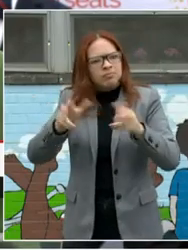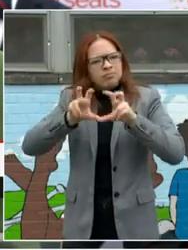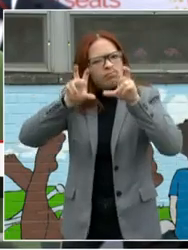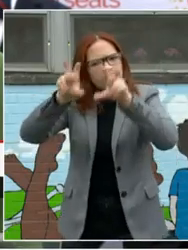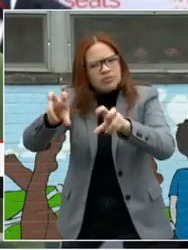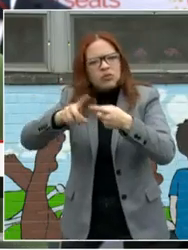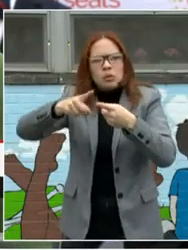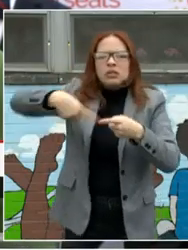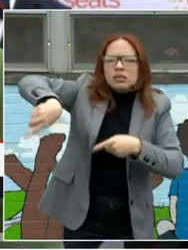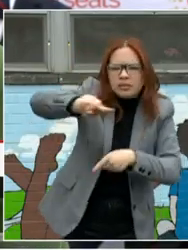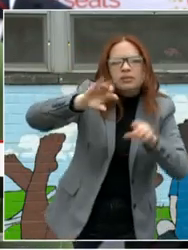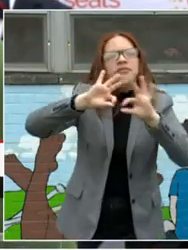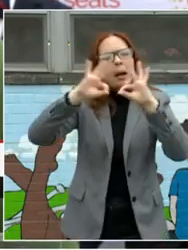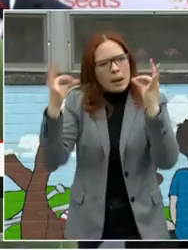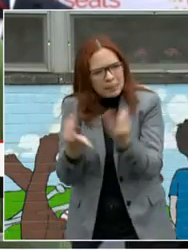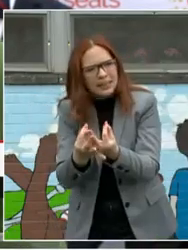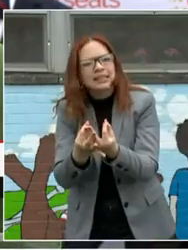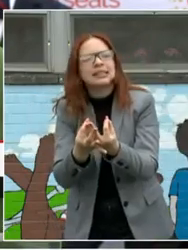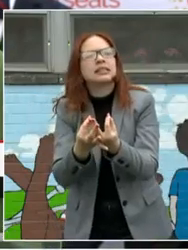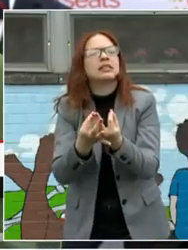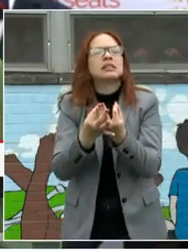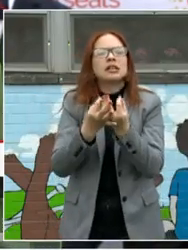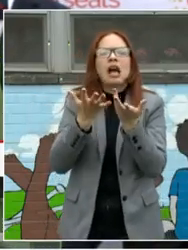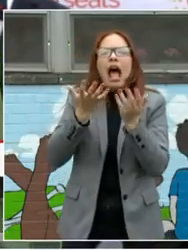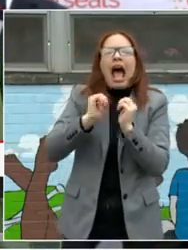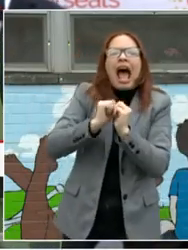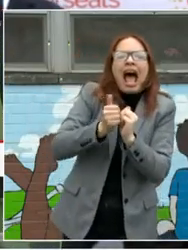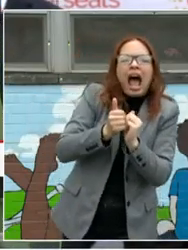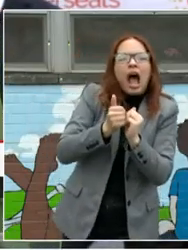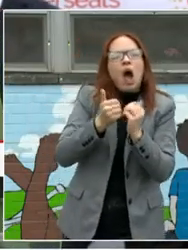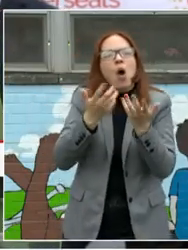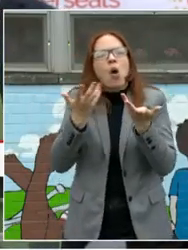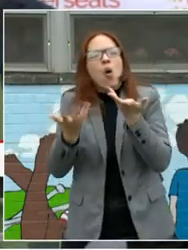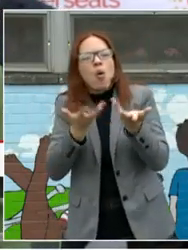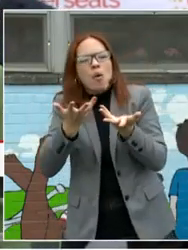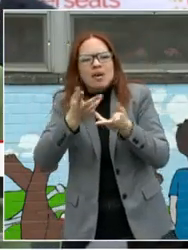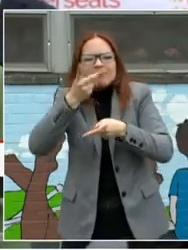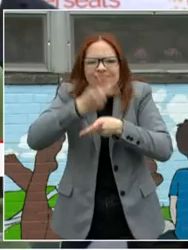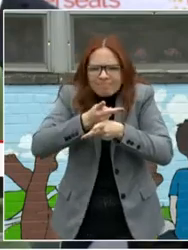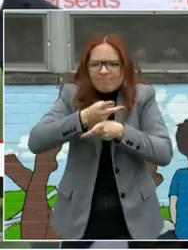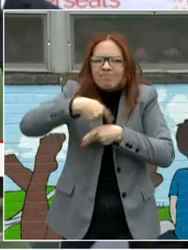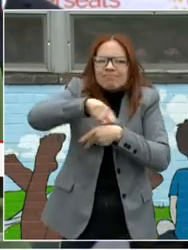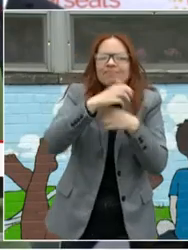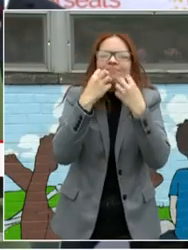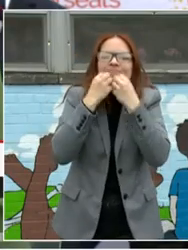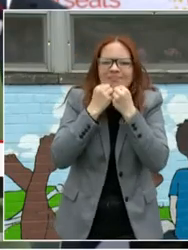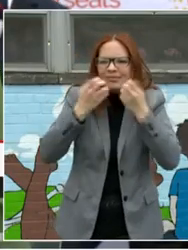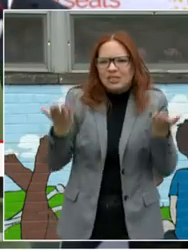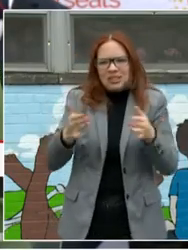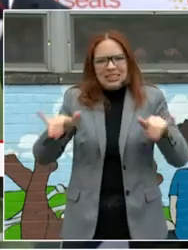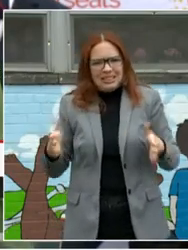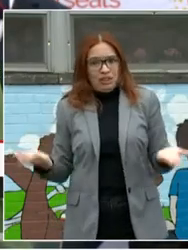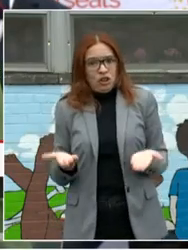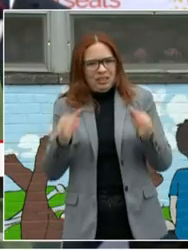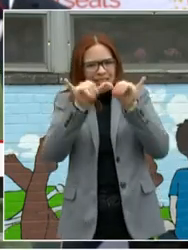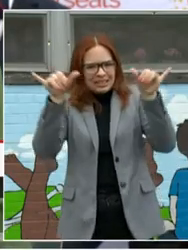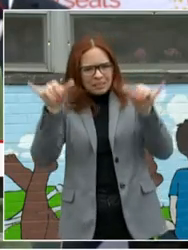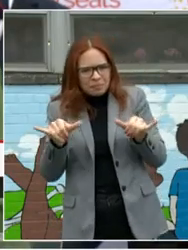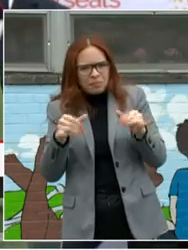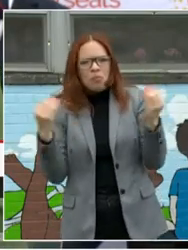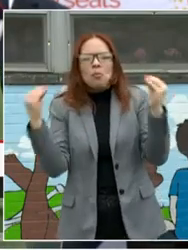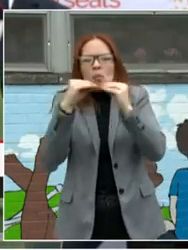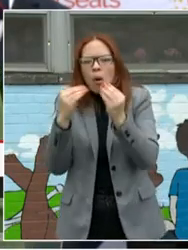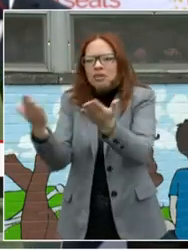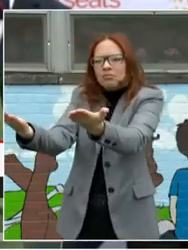make investments in how the district retains families and attracts more families. And